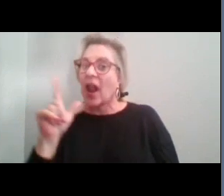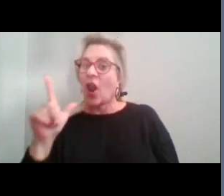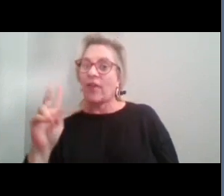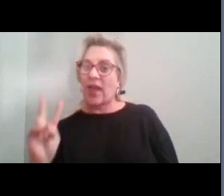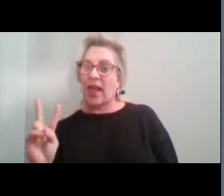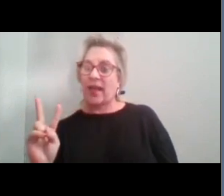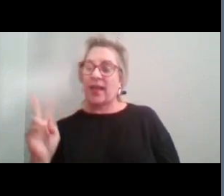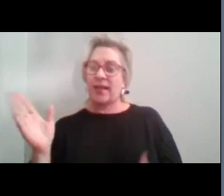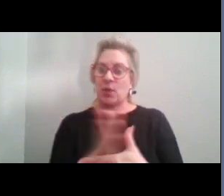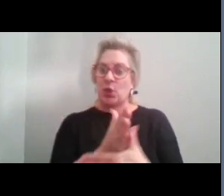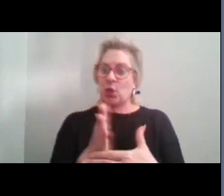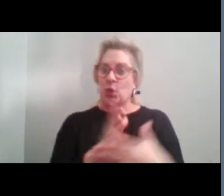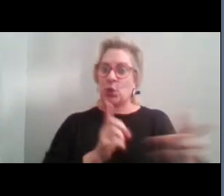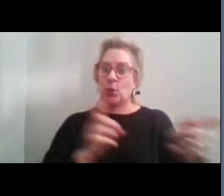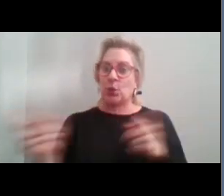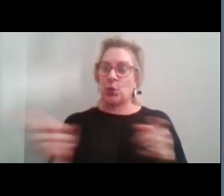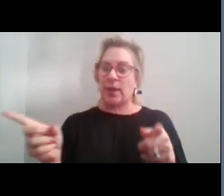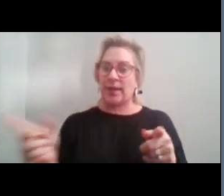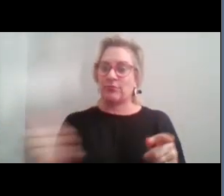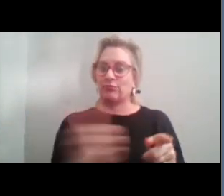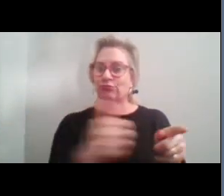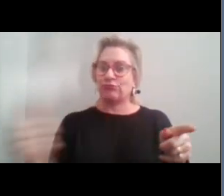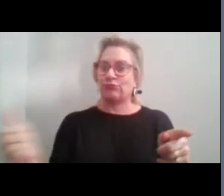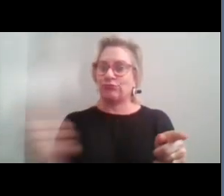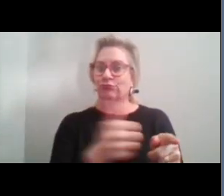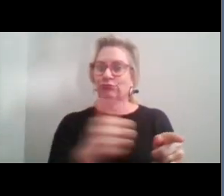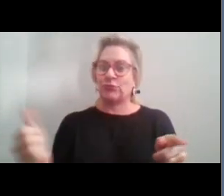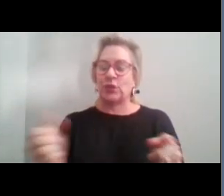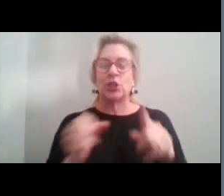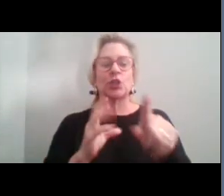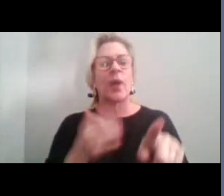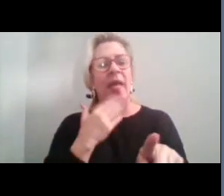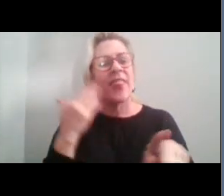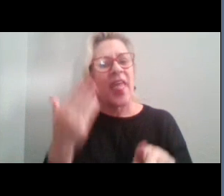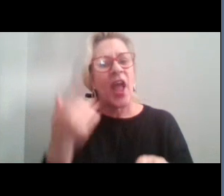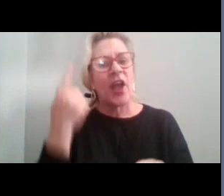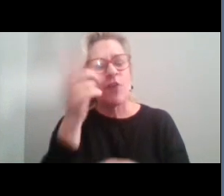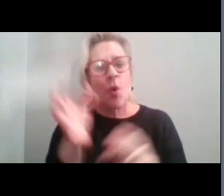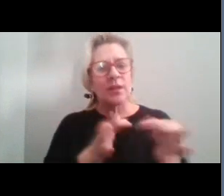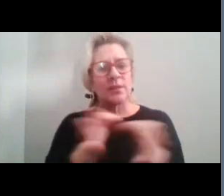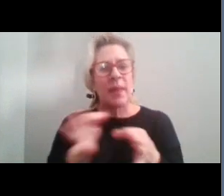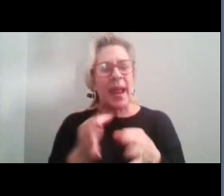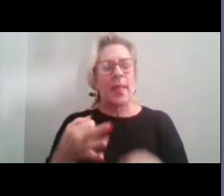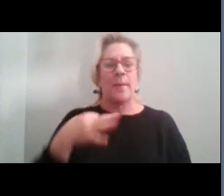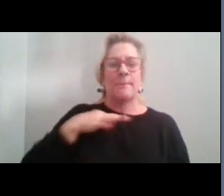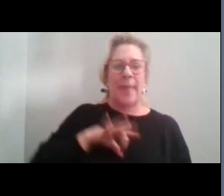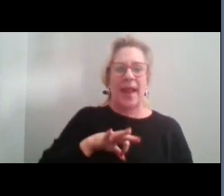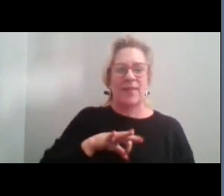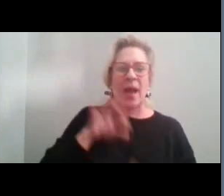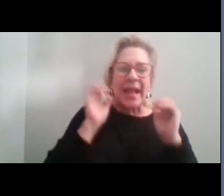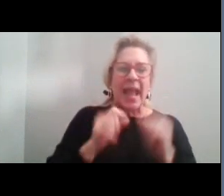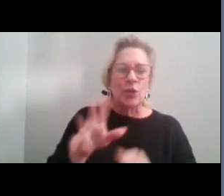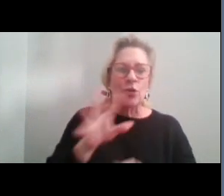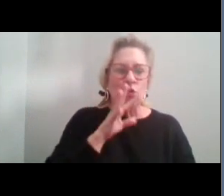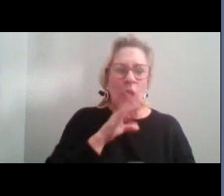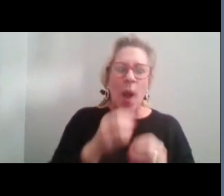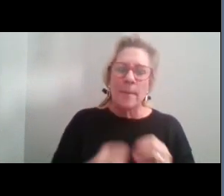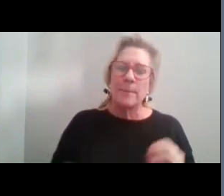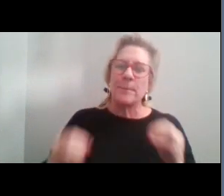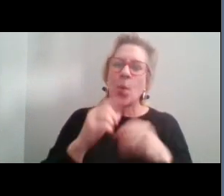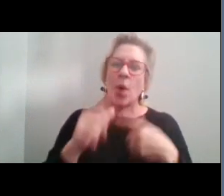you highlighted the express lanes and what a benefit that has been to the community. Can you talk a little bit about the express lanes and